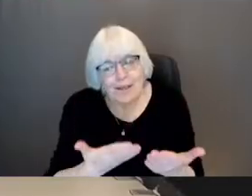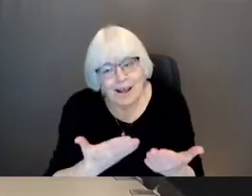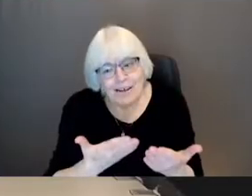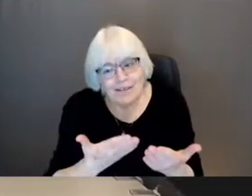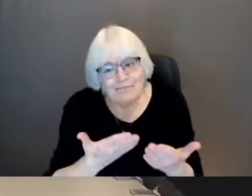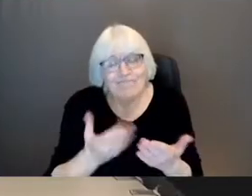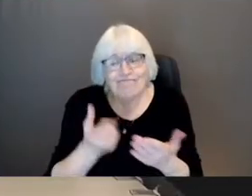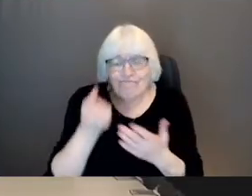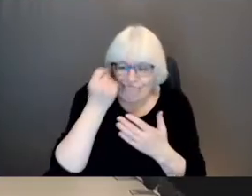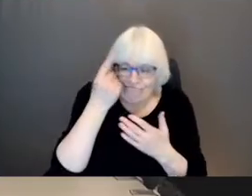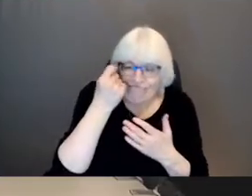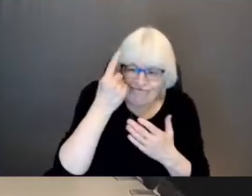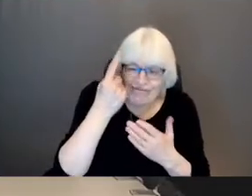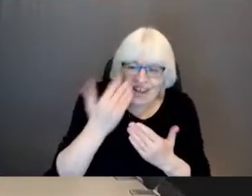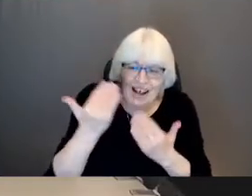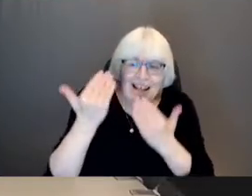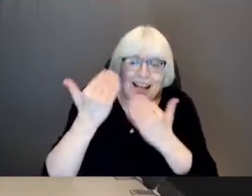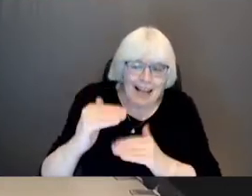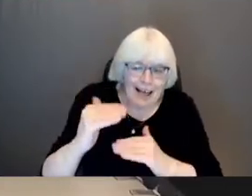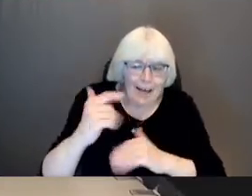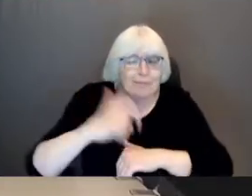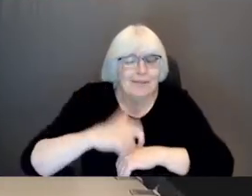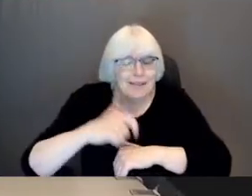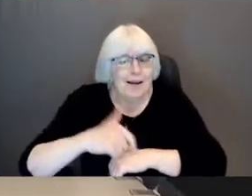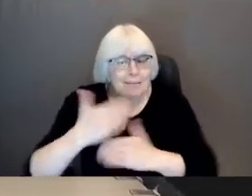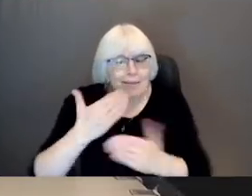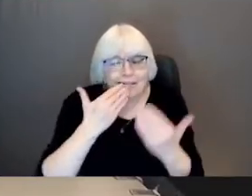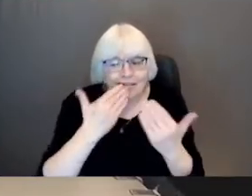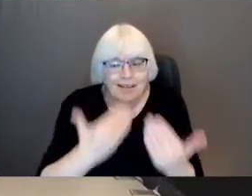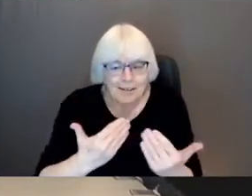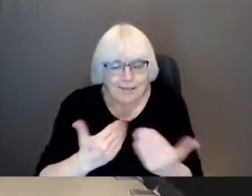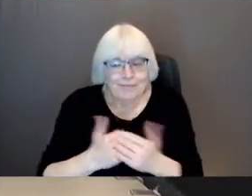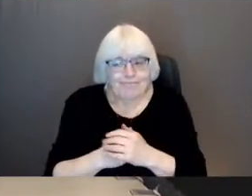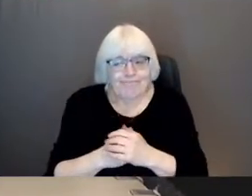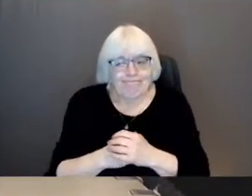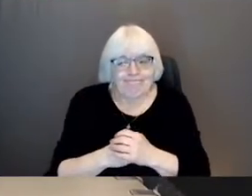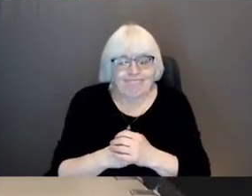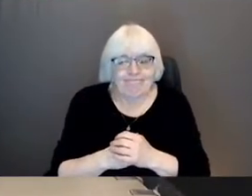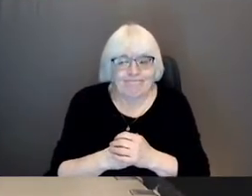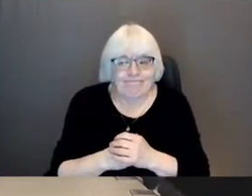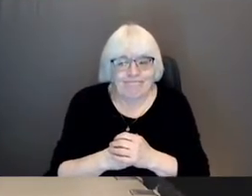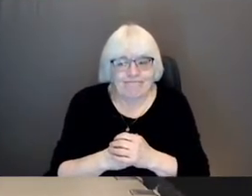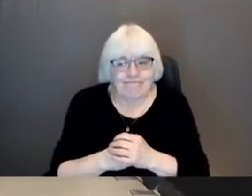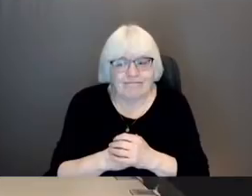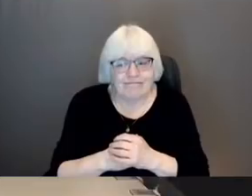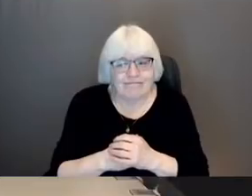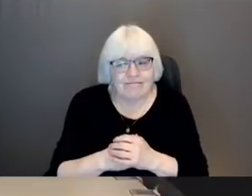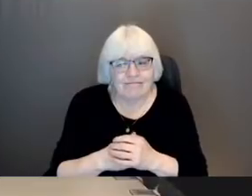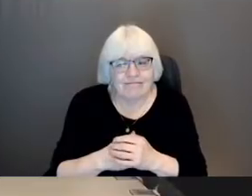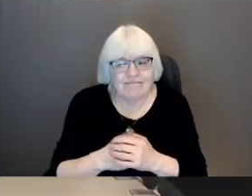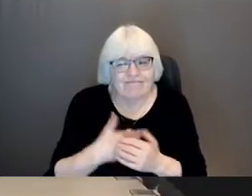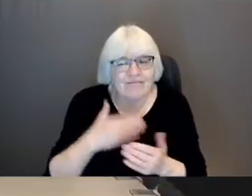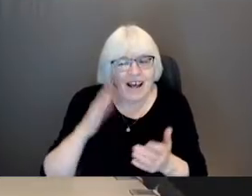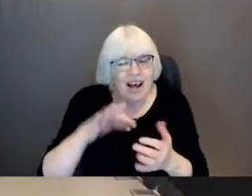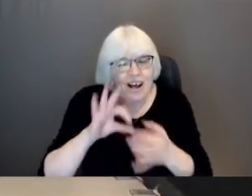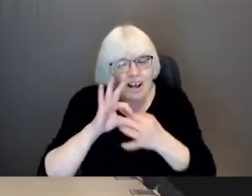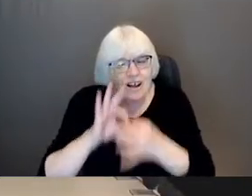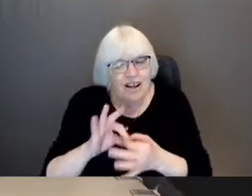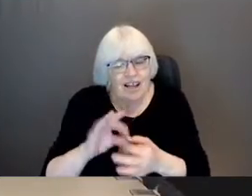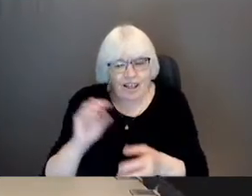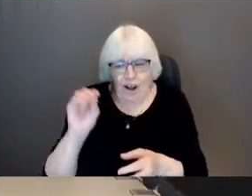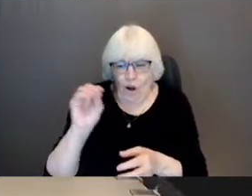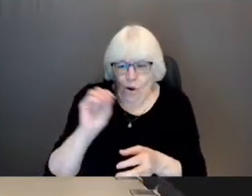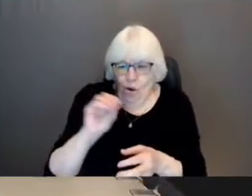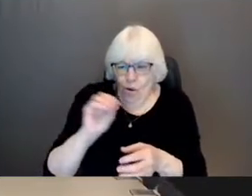With not related specifically to masks, but what is it about the Omicron variant or the pandemic as a whole that